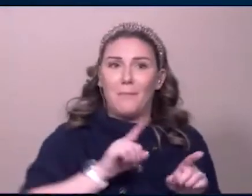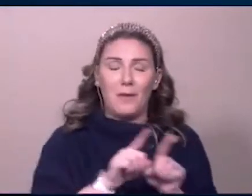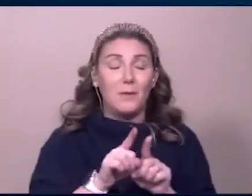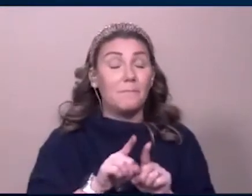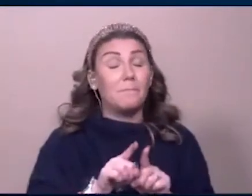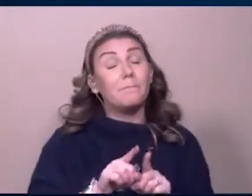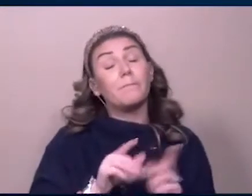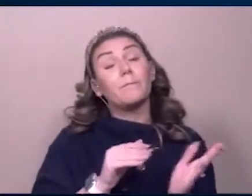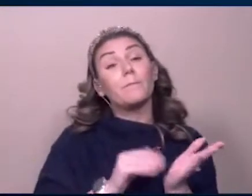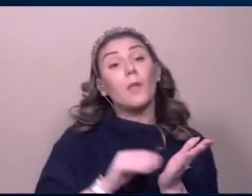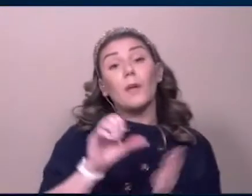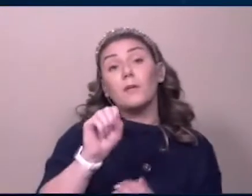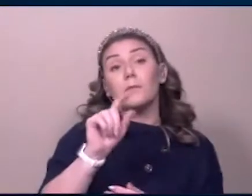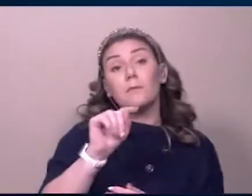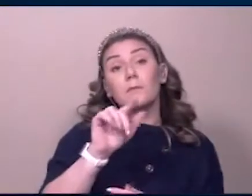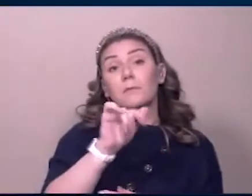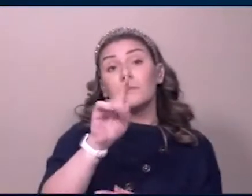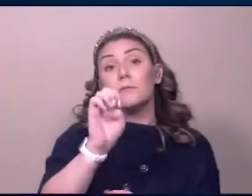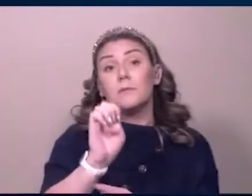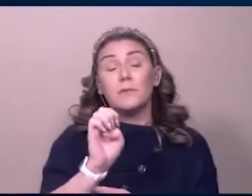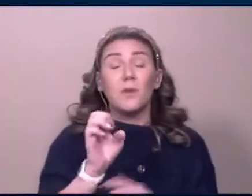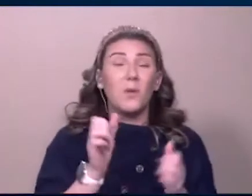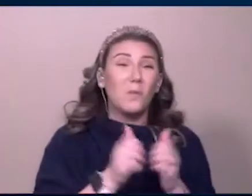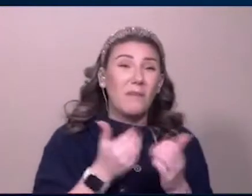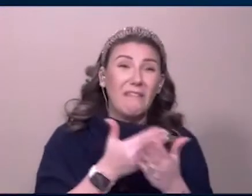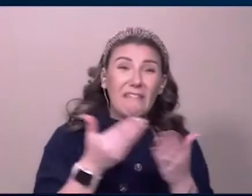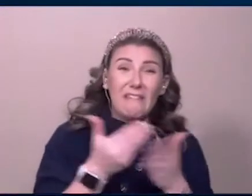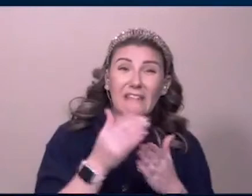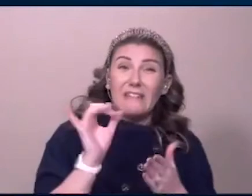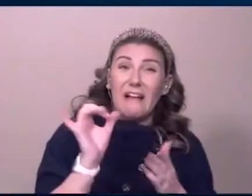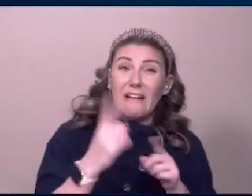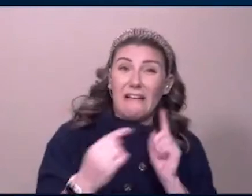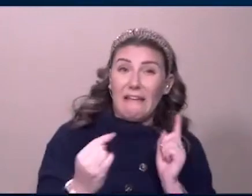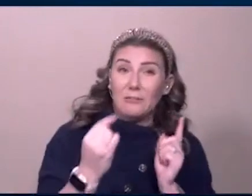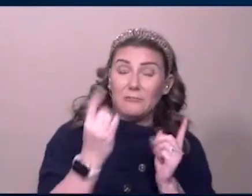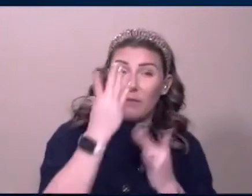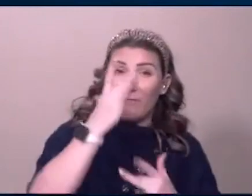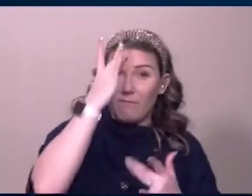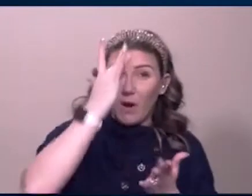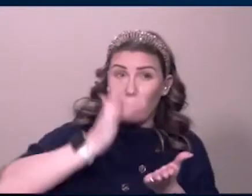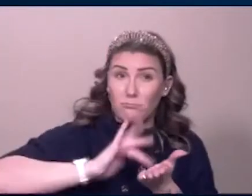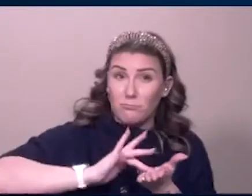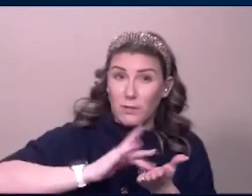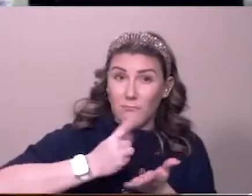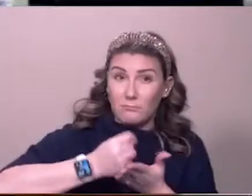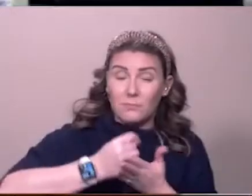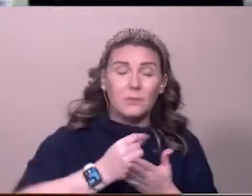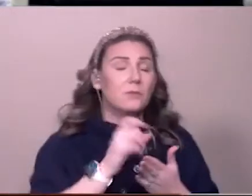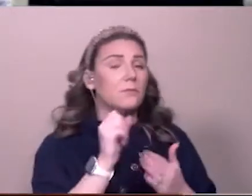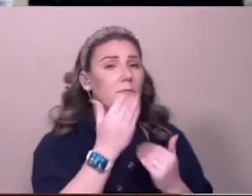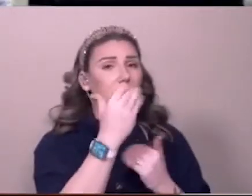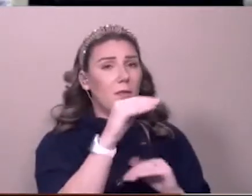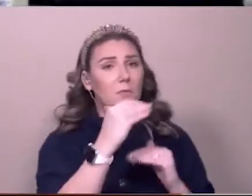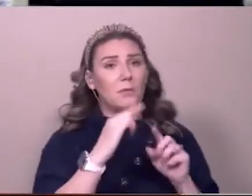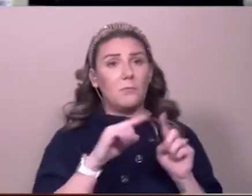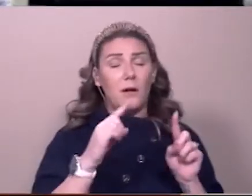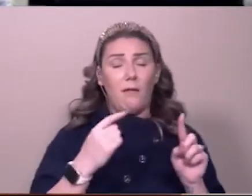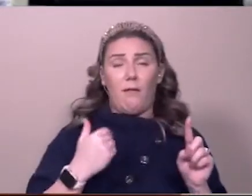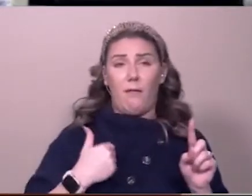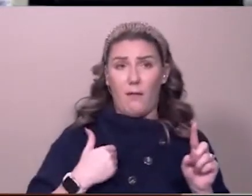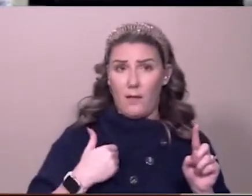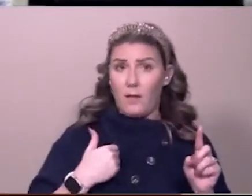on the Missouri side with things like sotrovimab, Paxlovid? Well, I mean, there is some limitation, although we do have